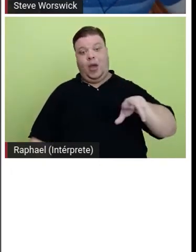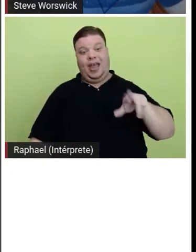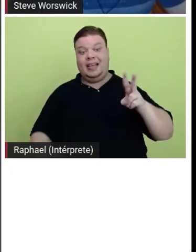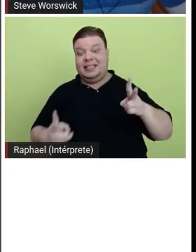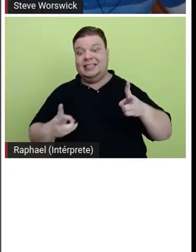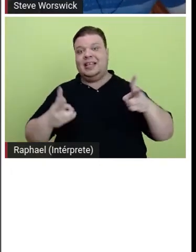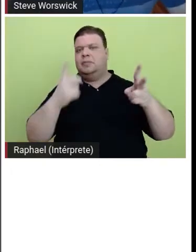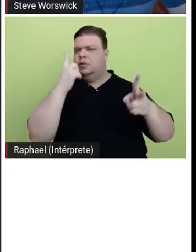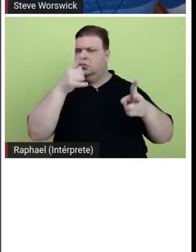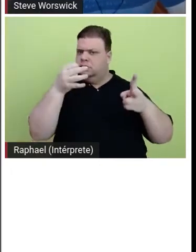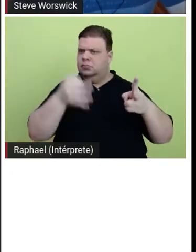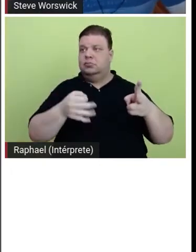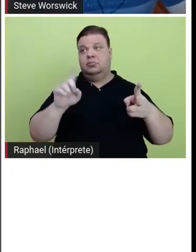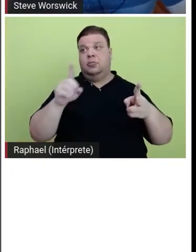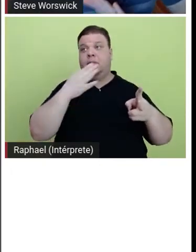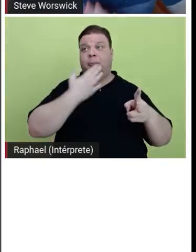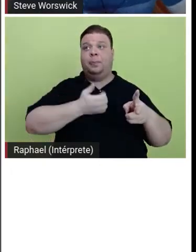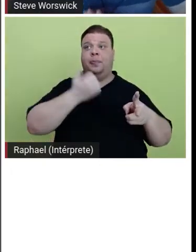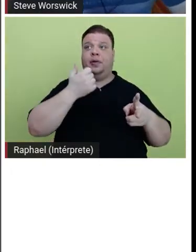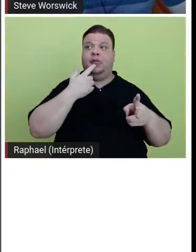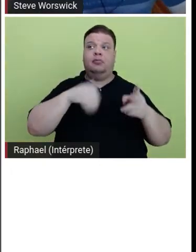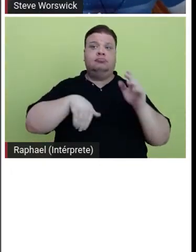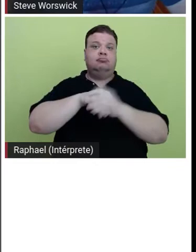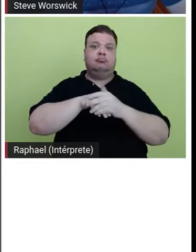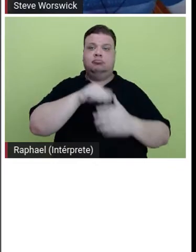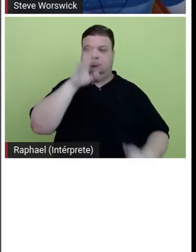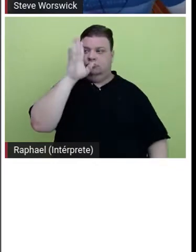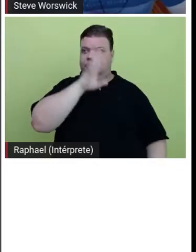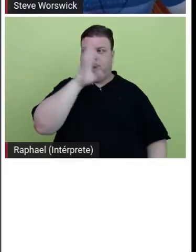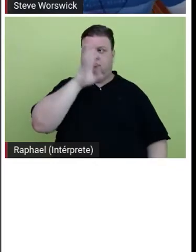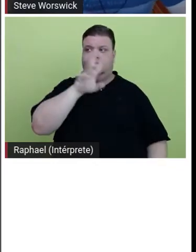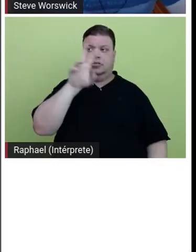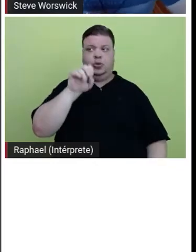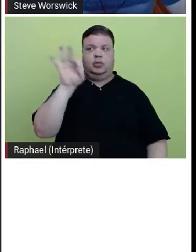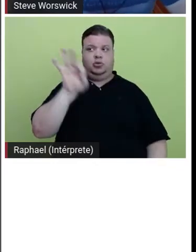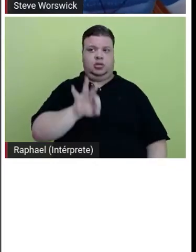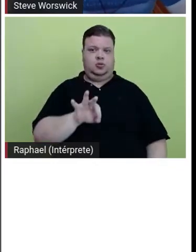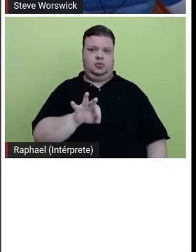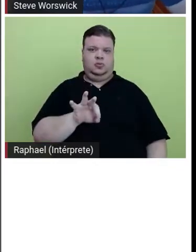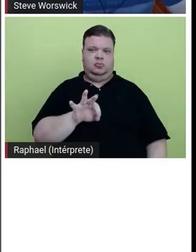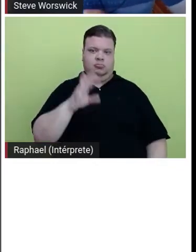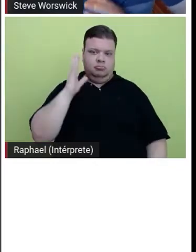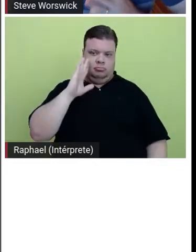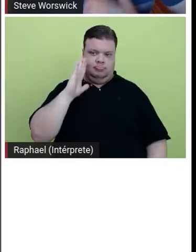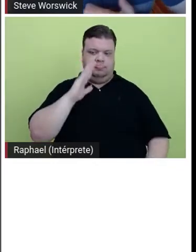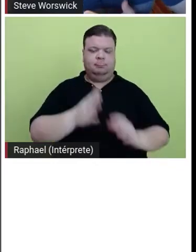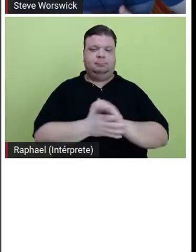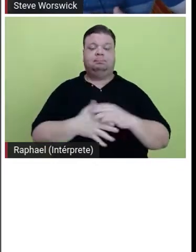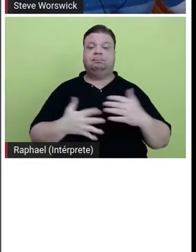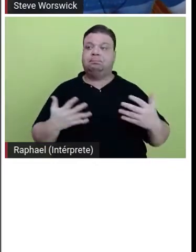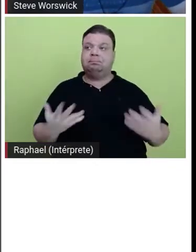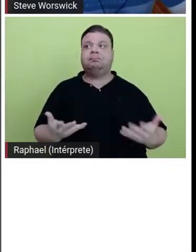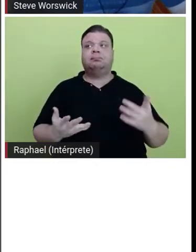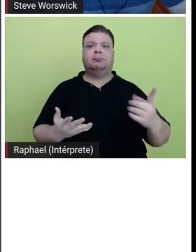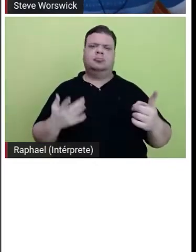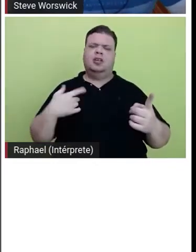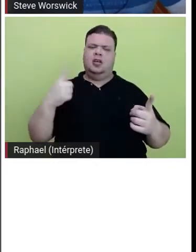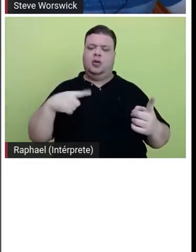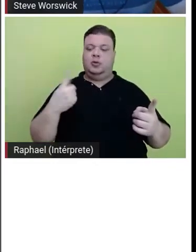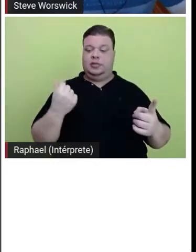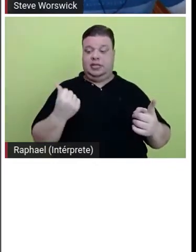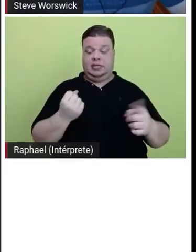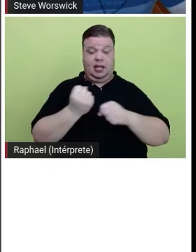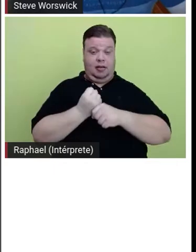easier? And the simple reason is there's no good training data I could feed in to create something similar